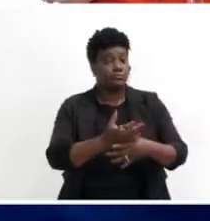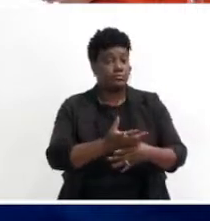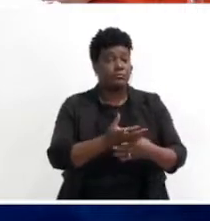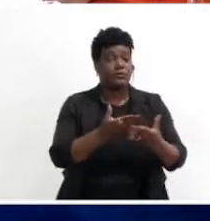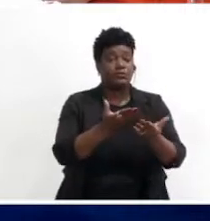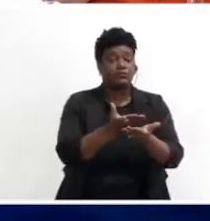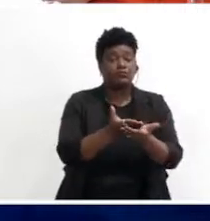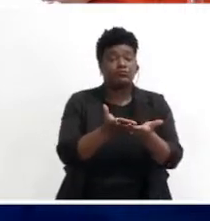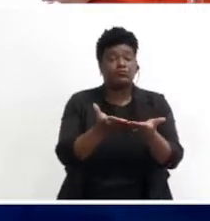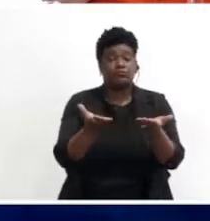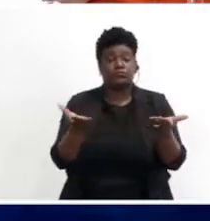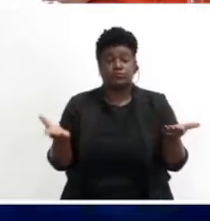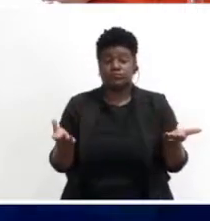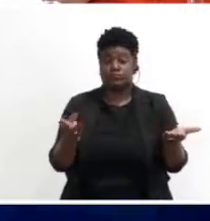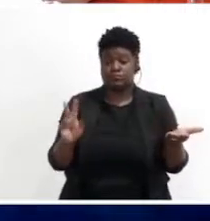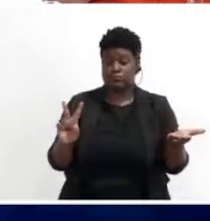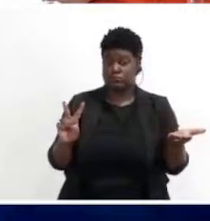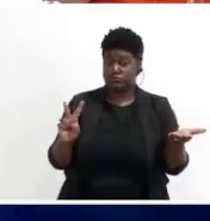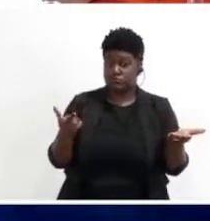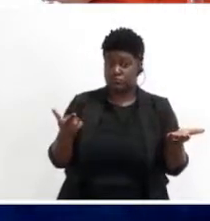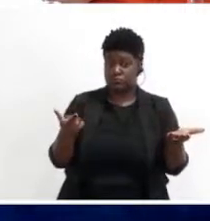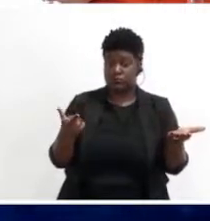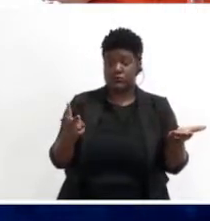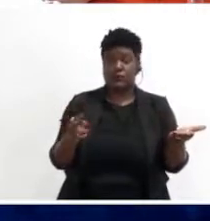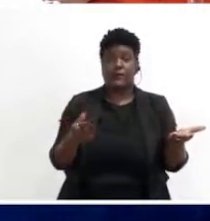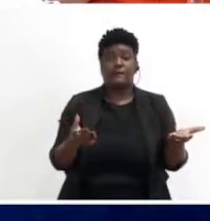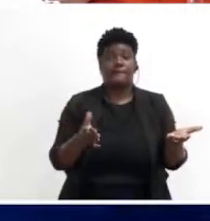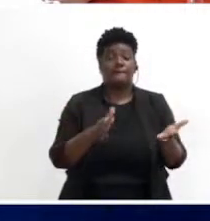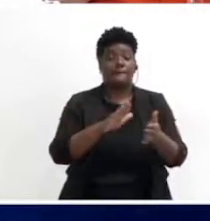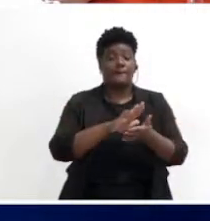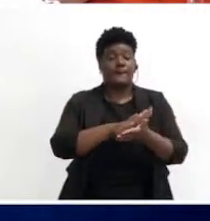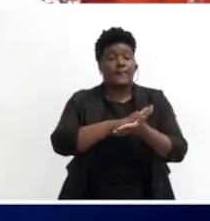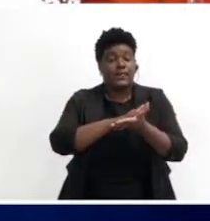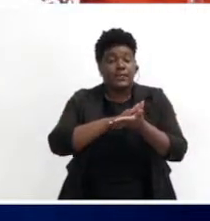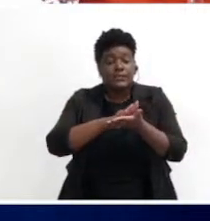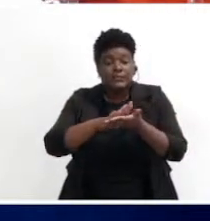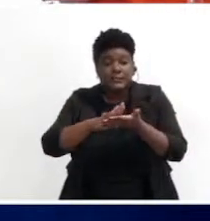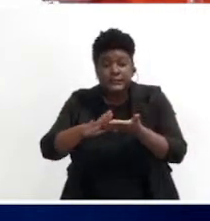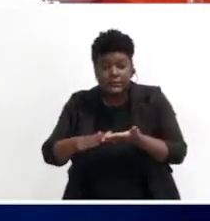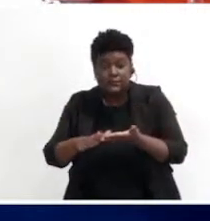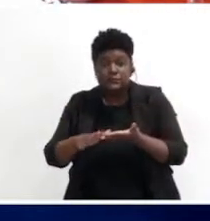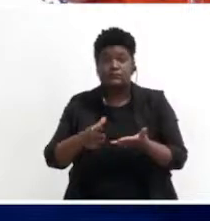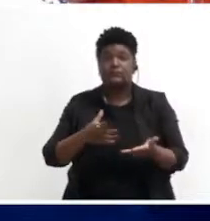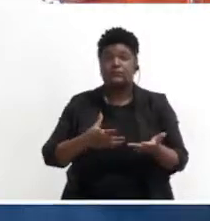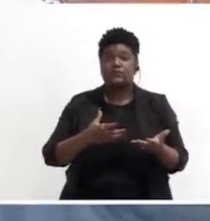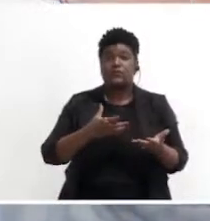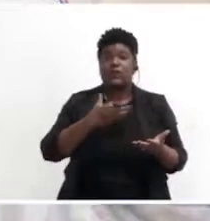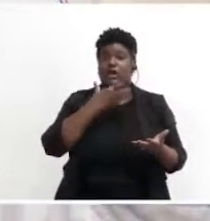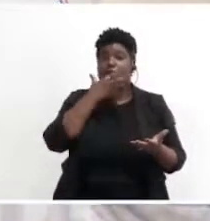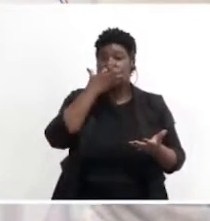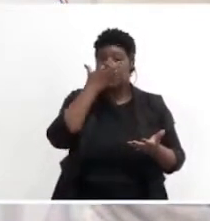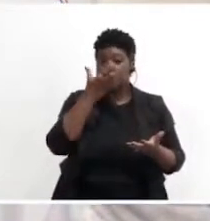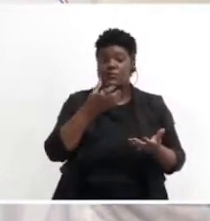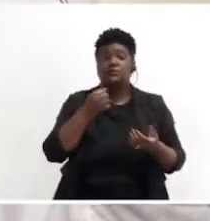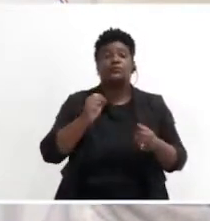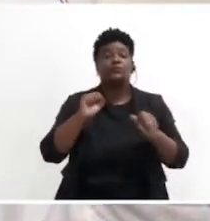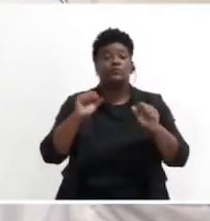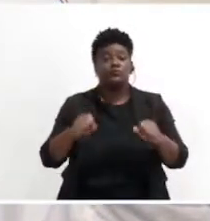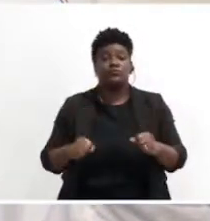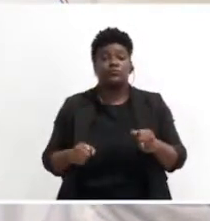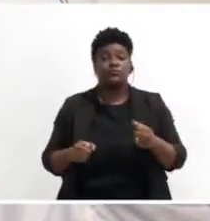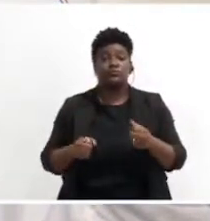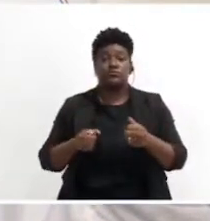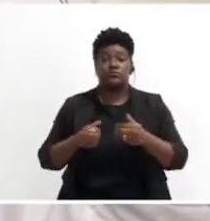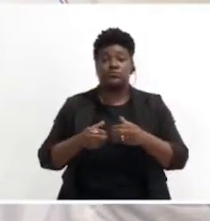other, and with heat, you can accelerate the diffusion, interdiffusion at the atomic